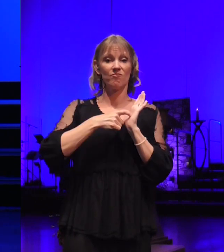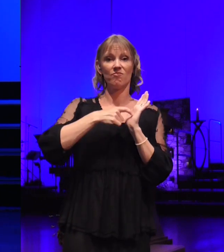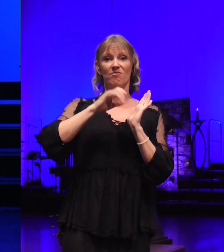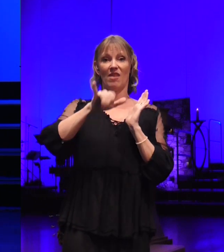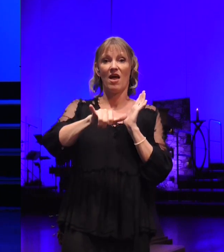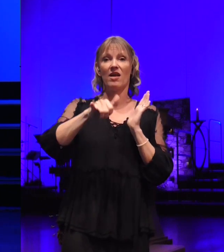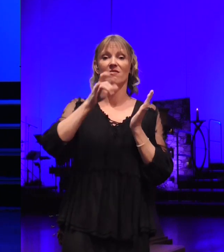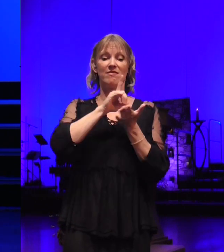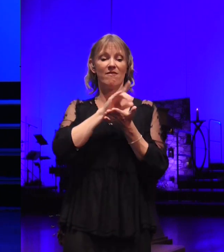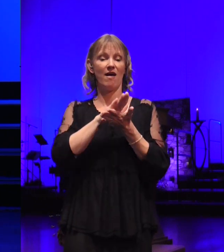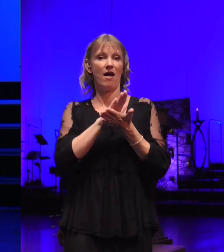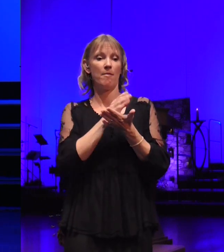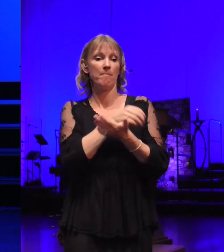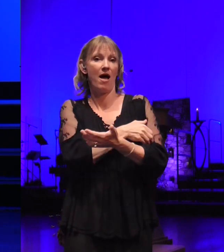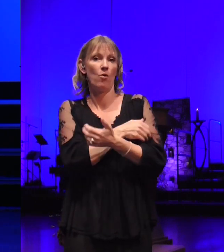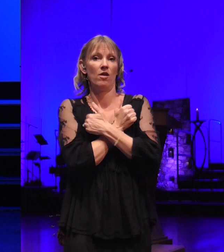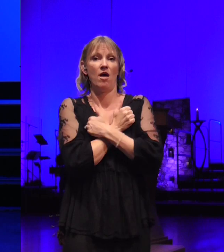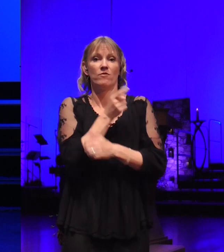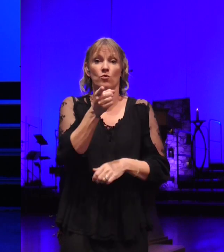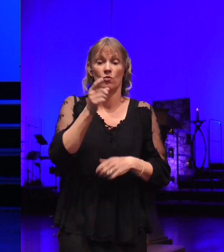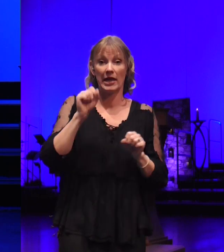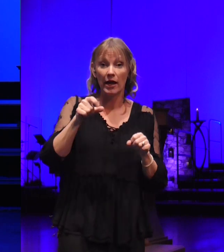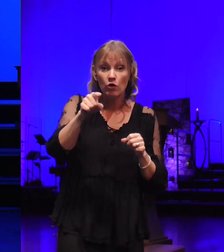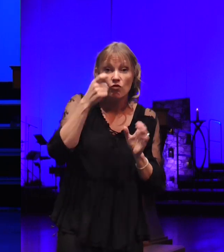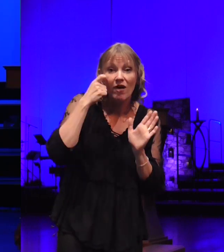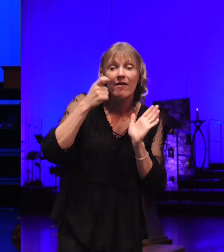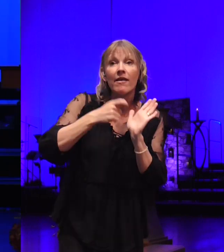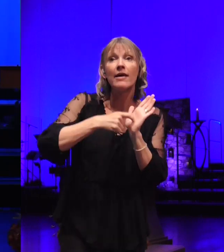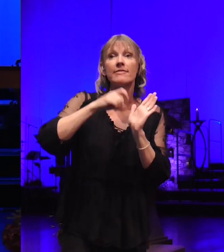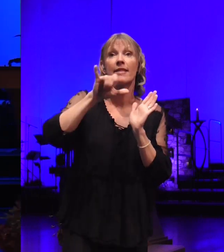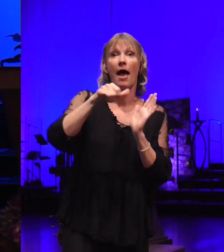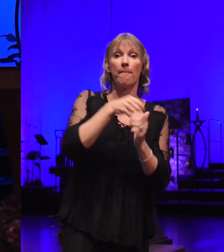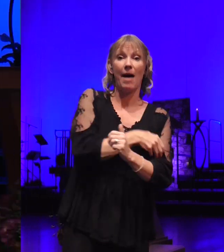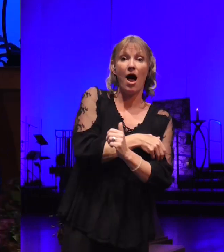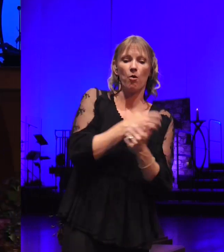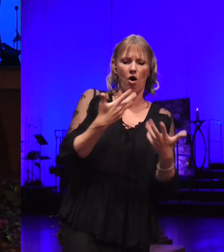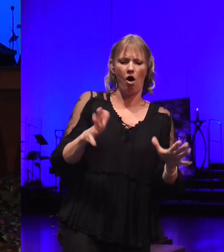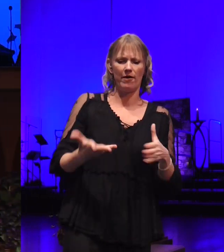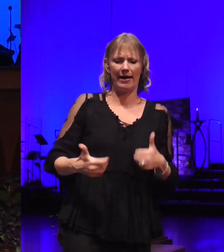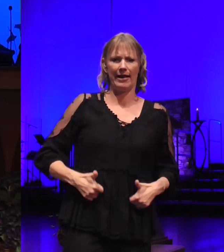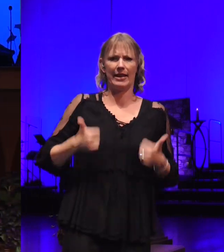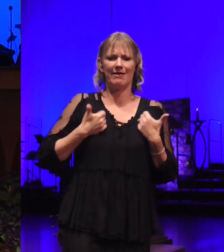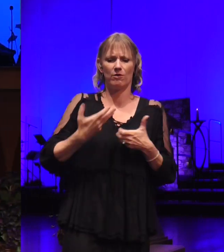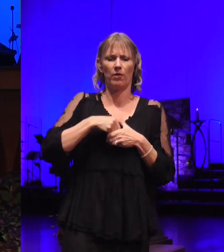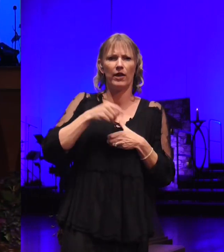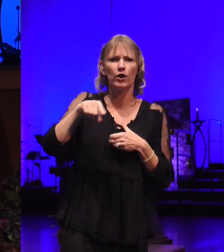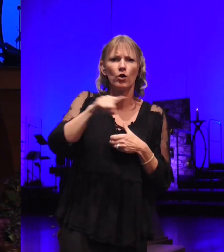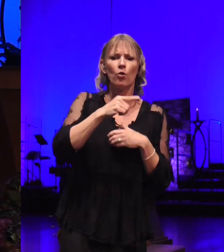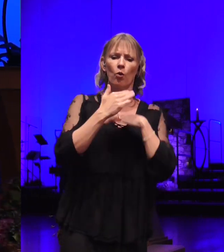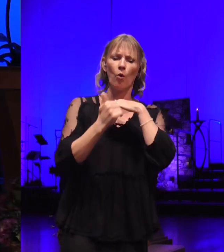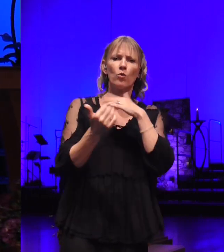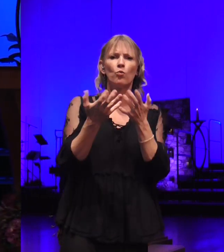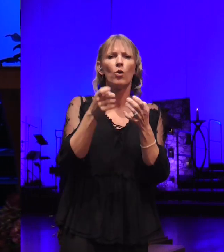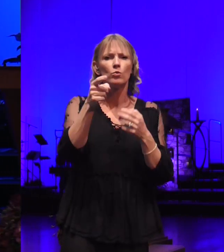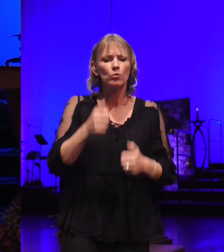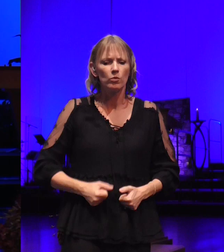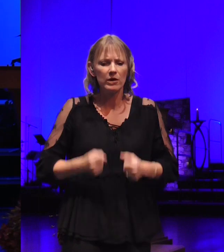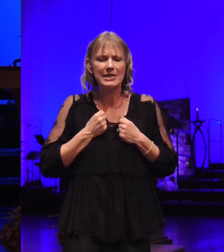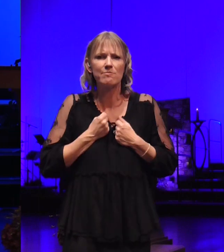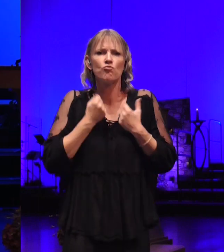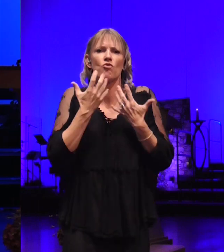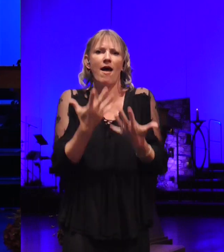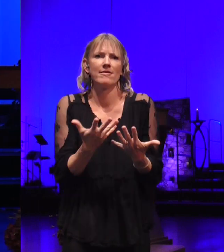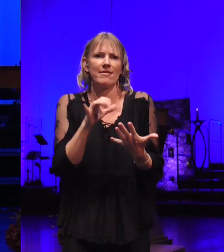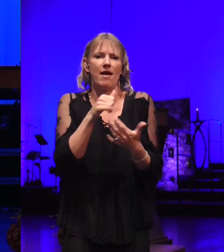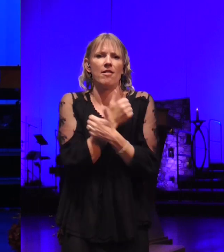power that loves you? Can you recognize that that power lives in you and it calls you to express its love